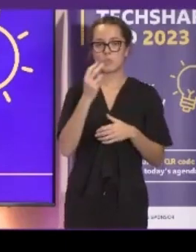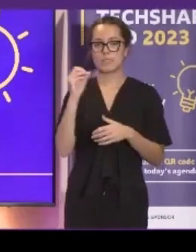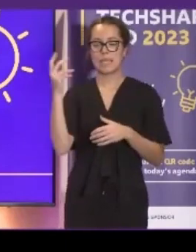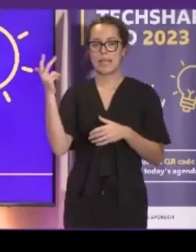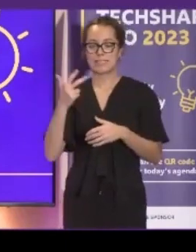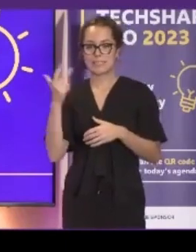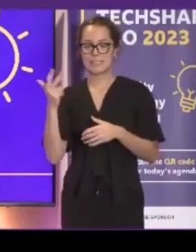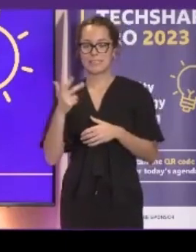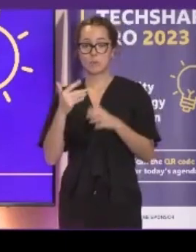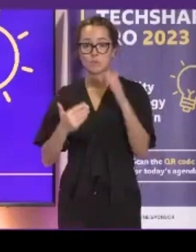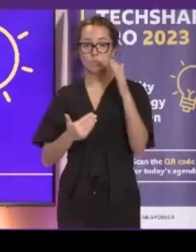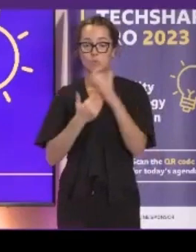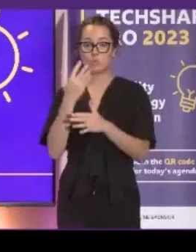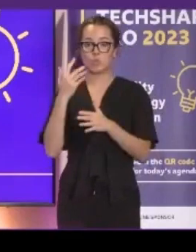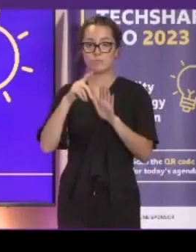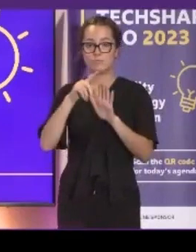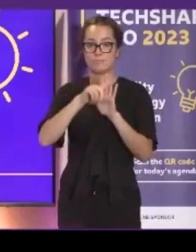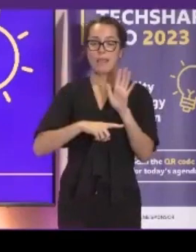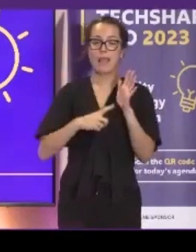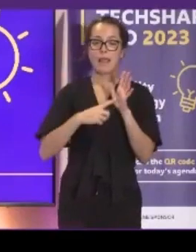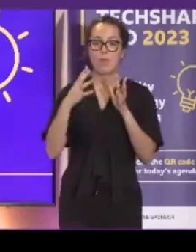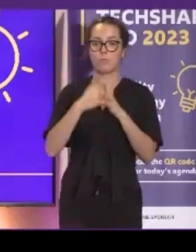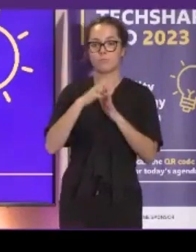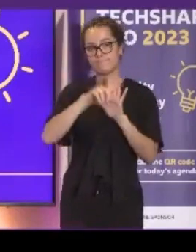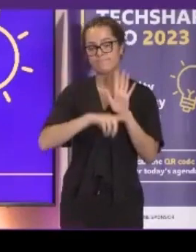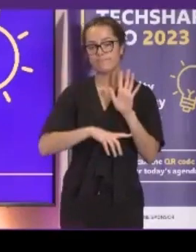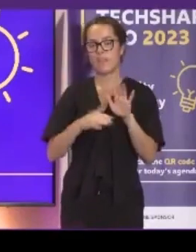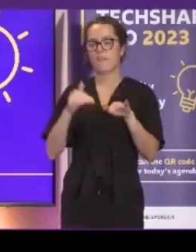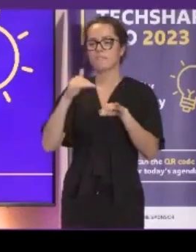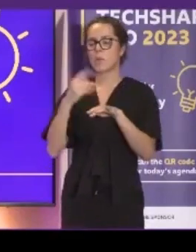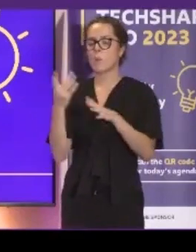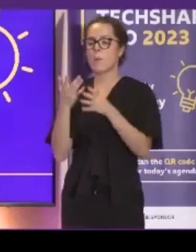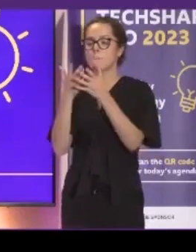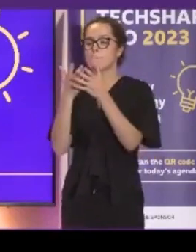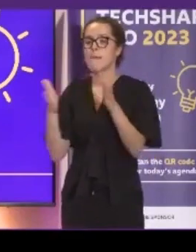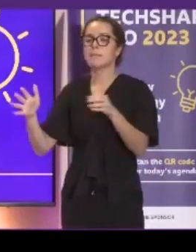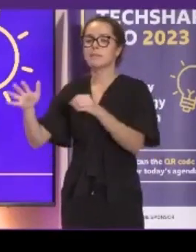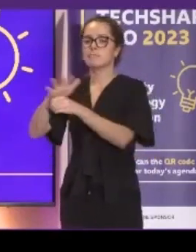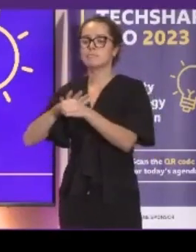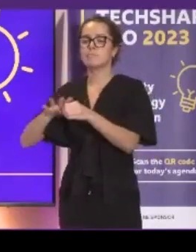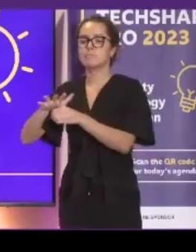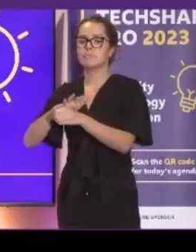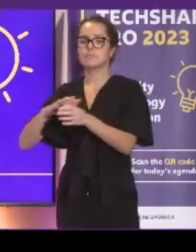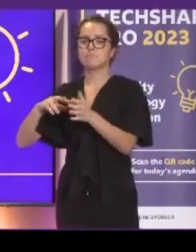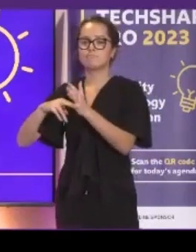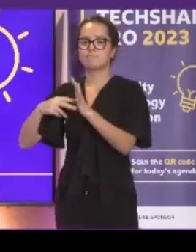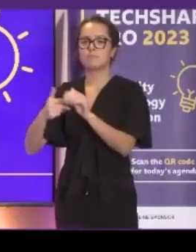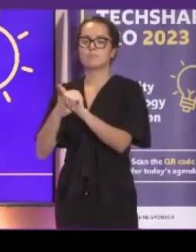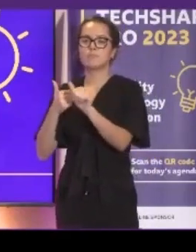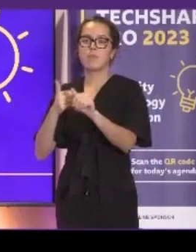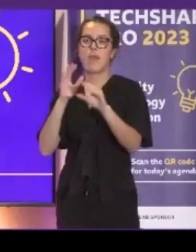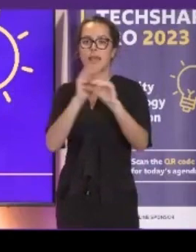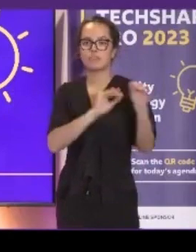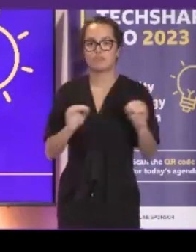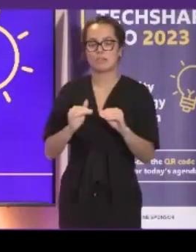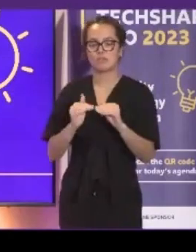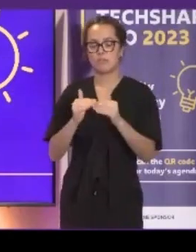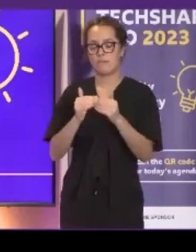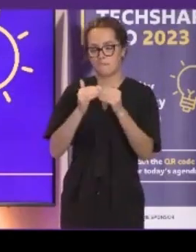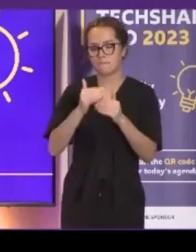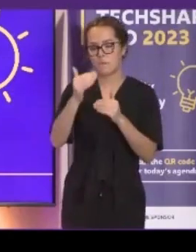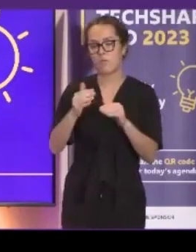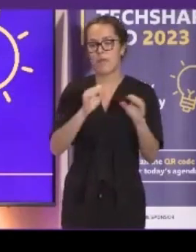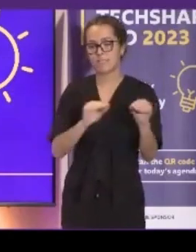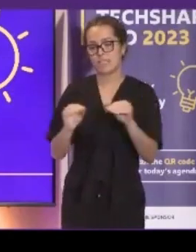was new legislation that affects public sector bodies, so higher education, further education, some